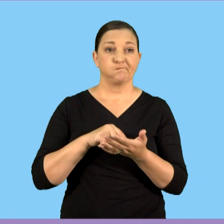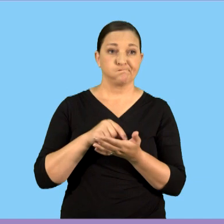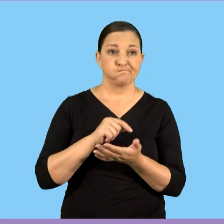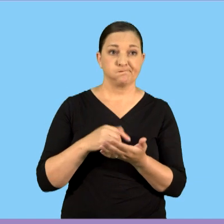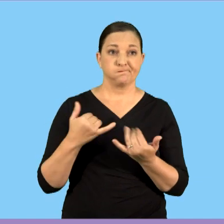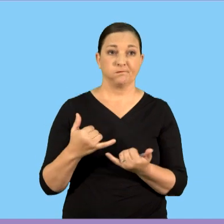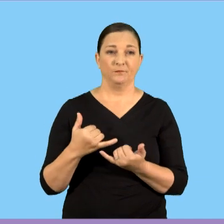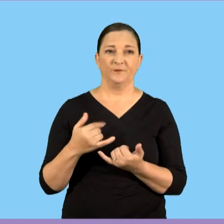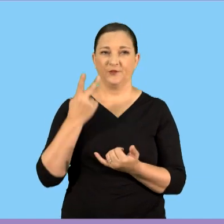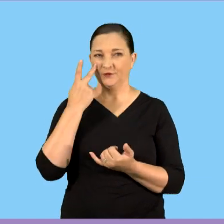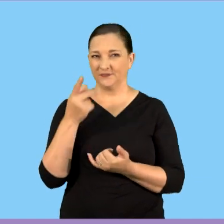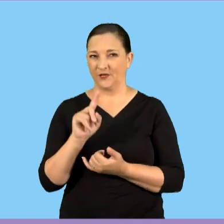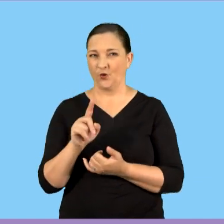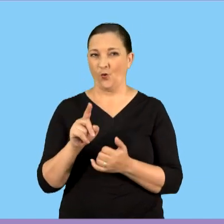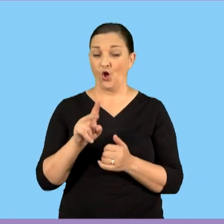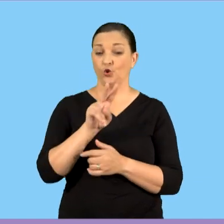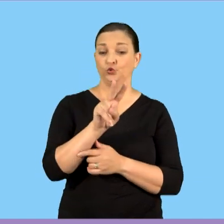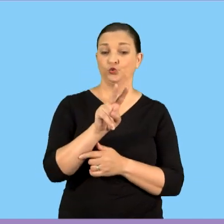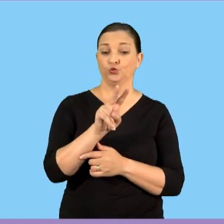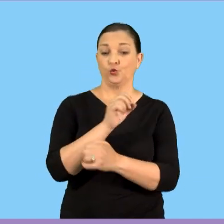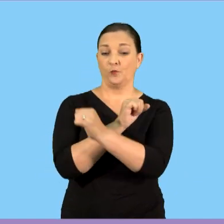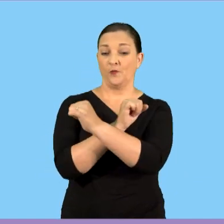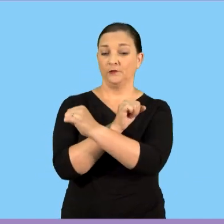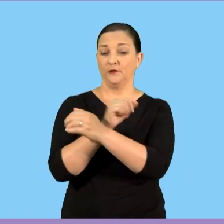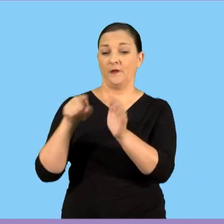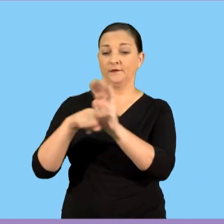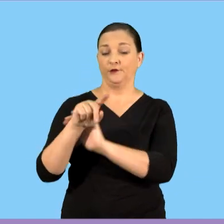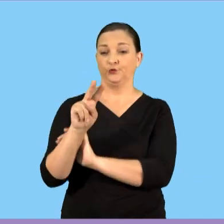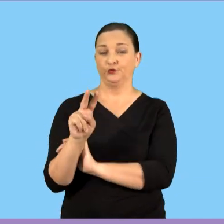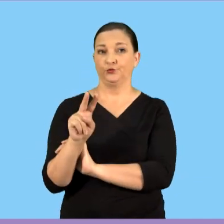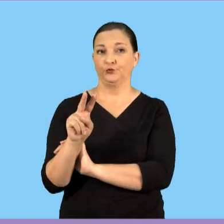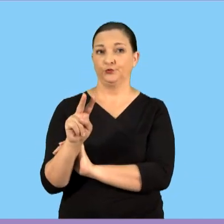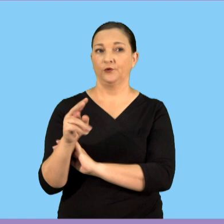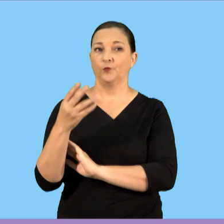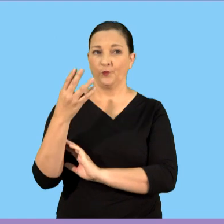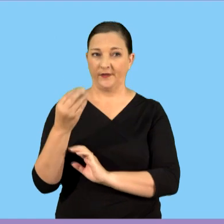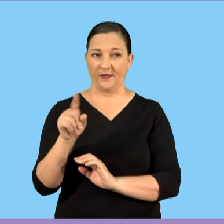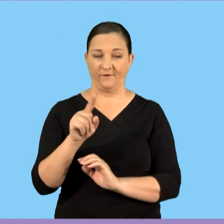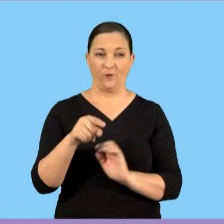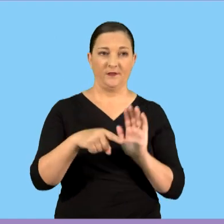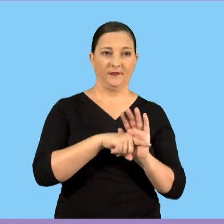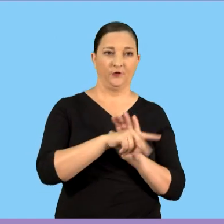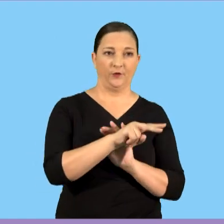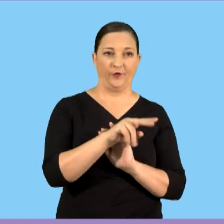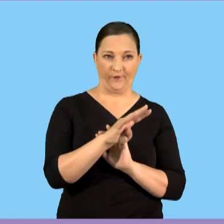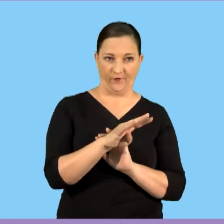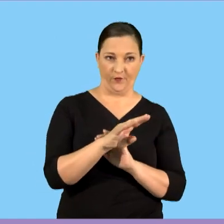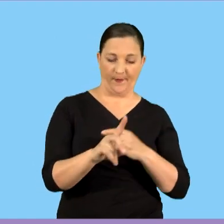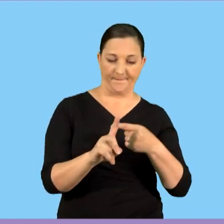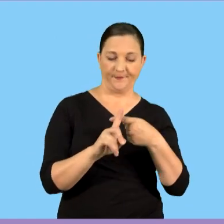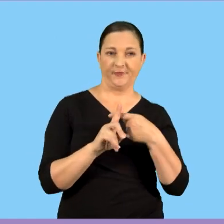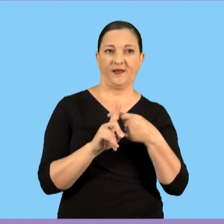we still need to work out the 2 multiplied by the negative 2. So we have there negative